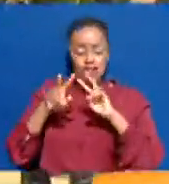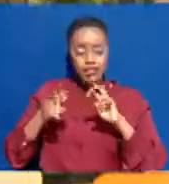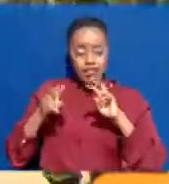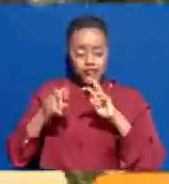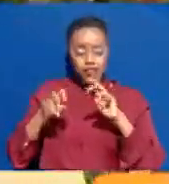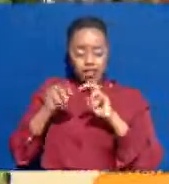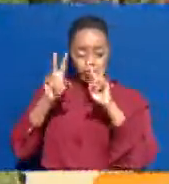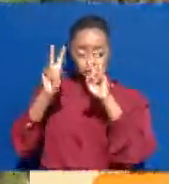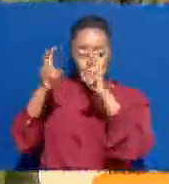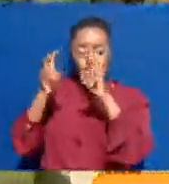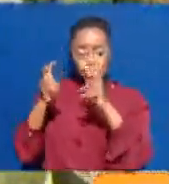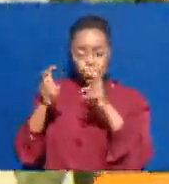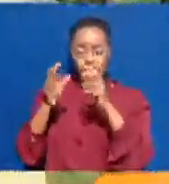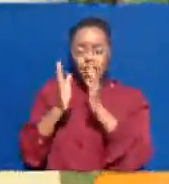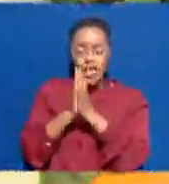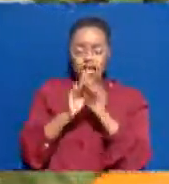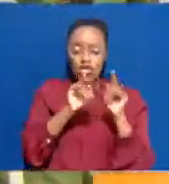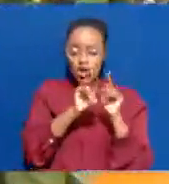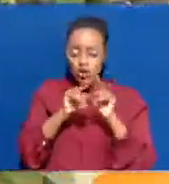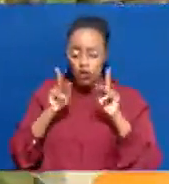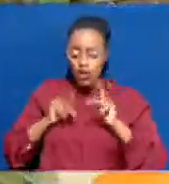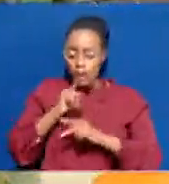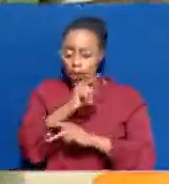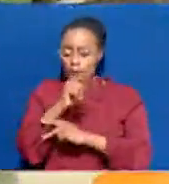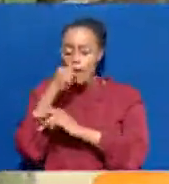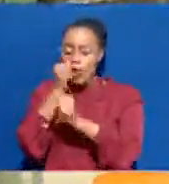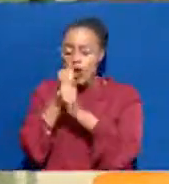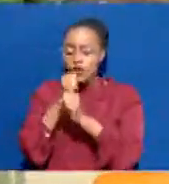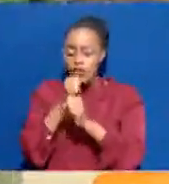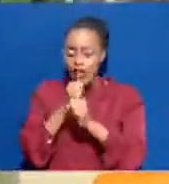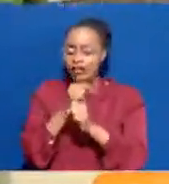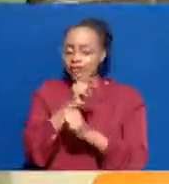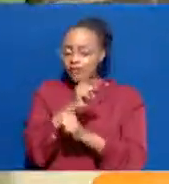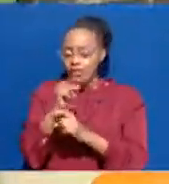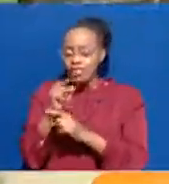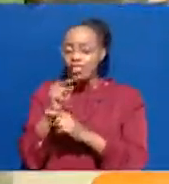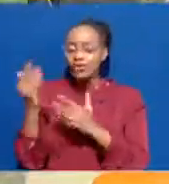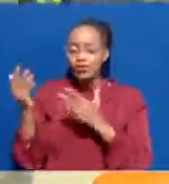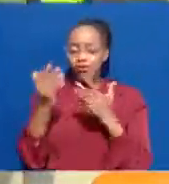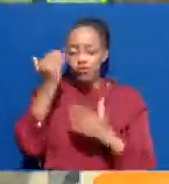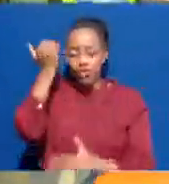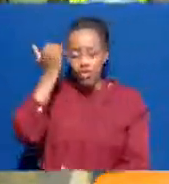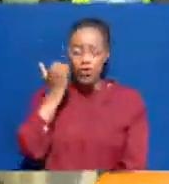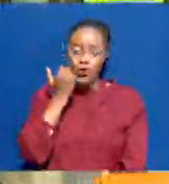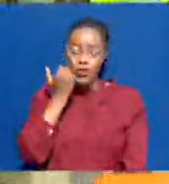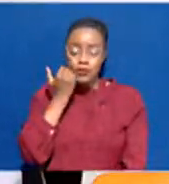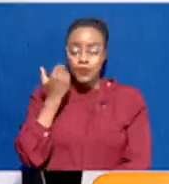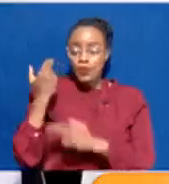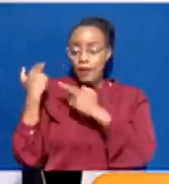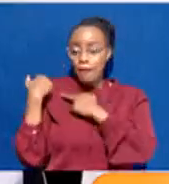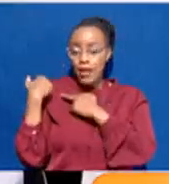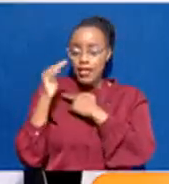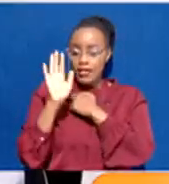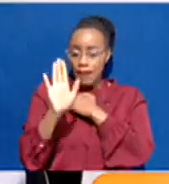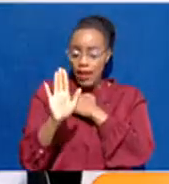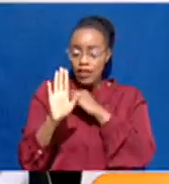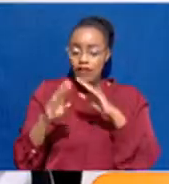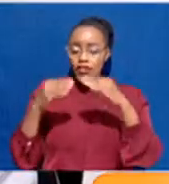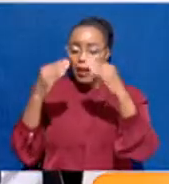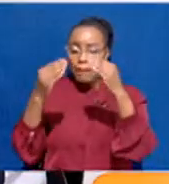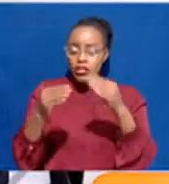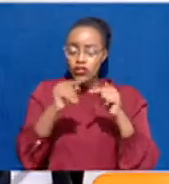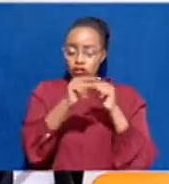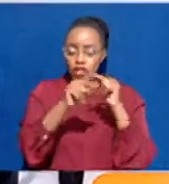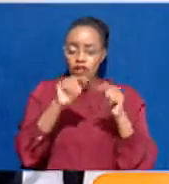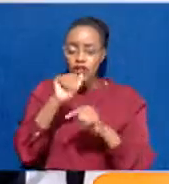into the matter and bring perpetrators of such acts to book. The commission, within its mandate in the Prevention of